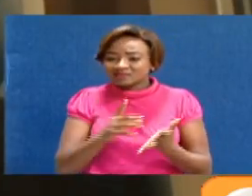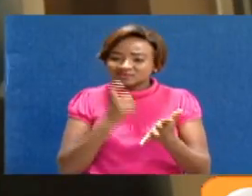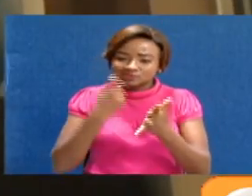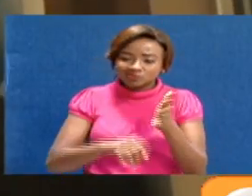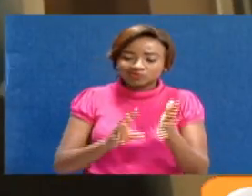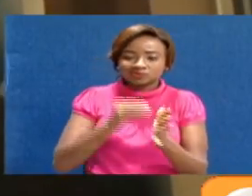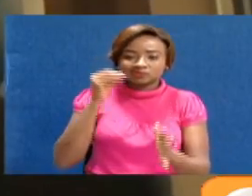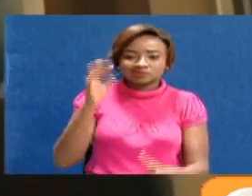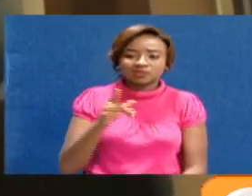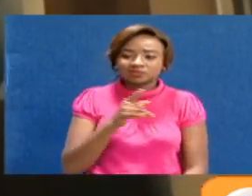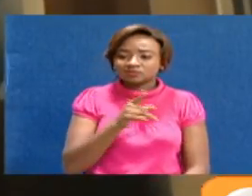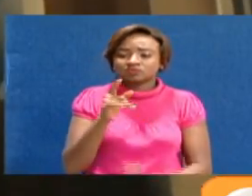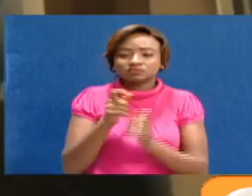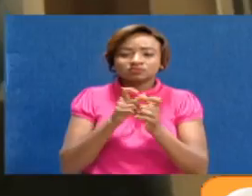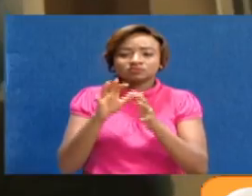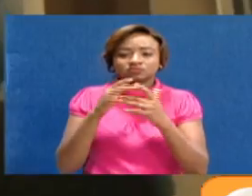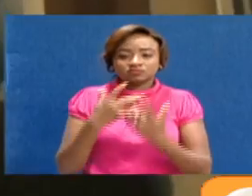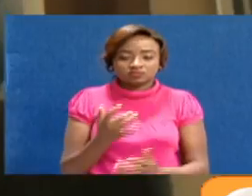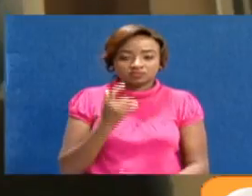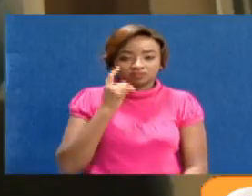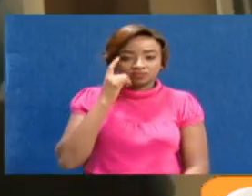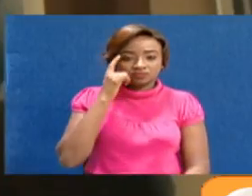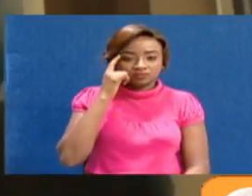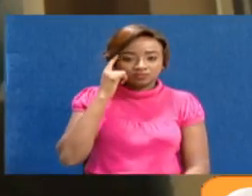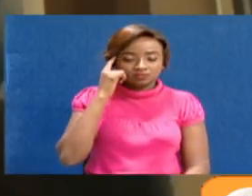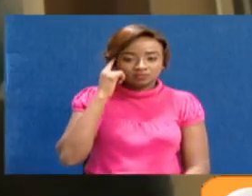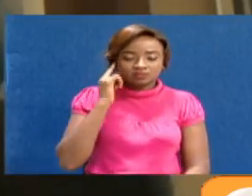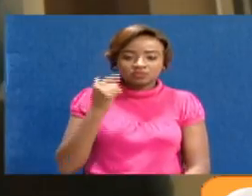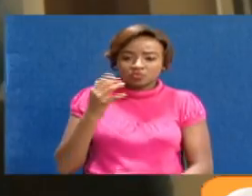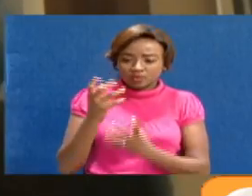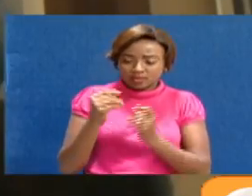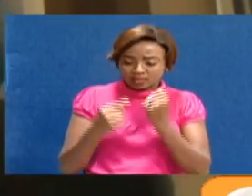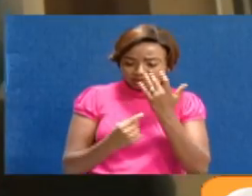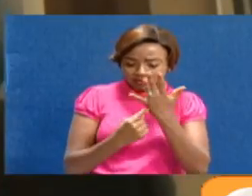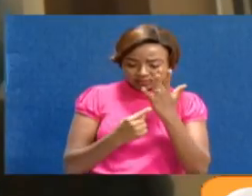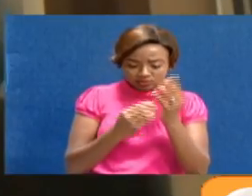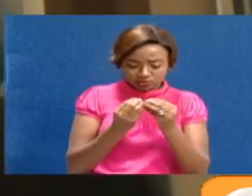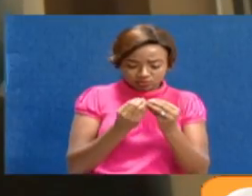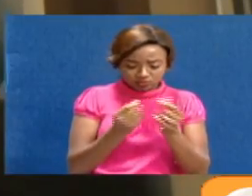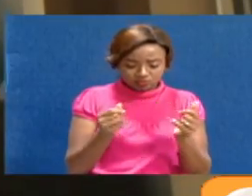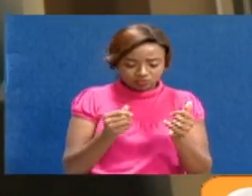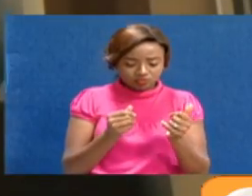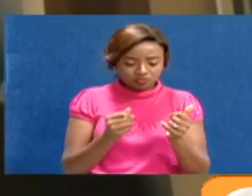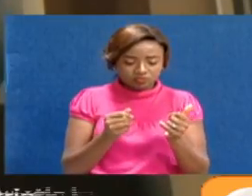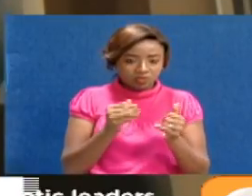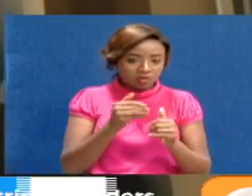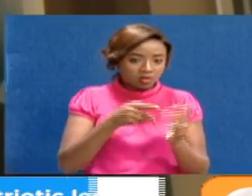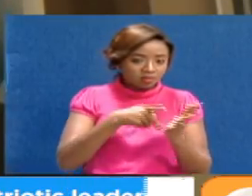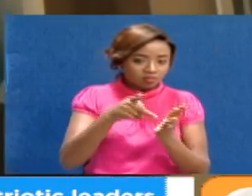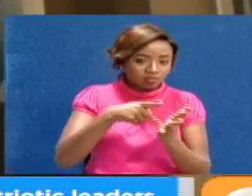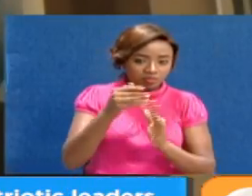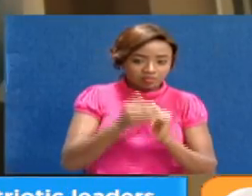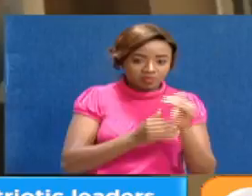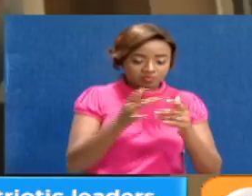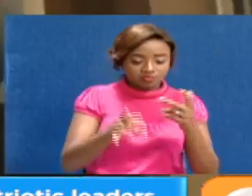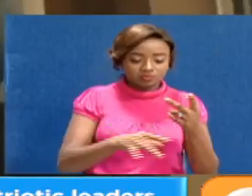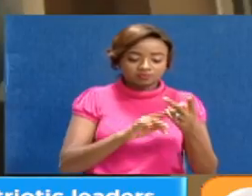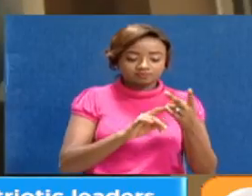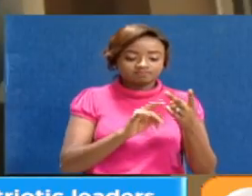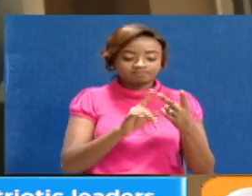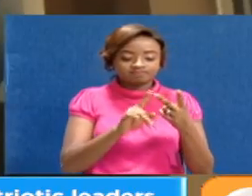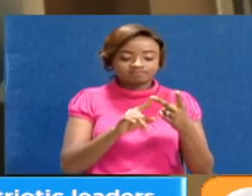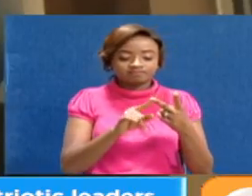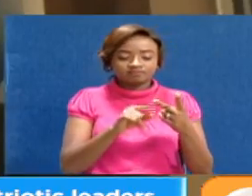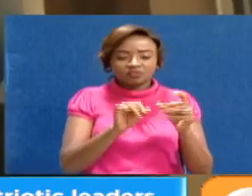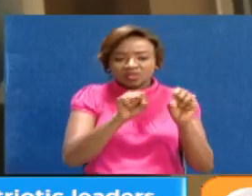collusion. How do we do that? By bringing full digital solutions in procurement processes. Number two, I agree